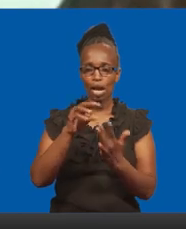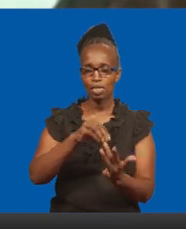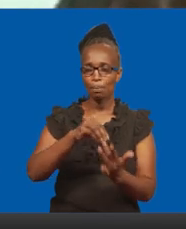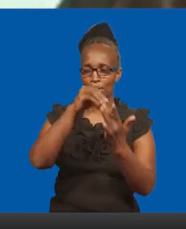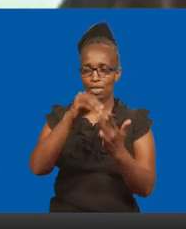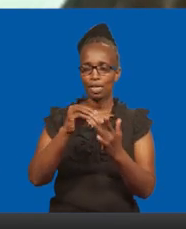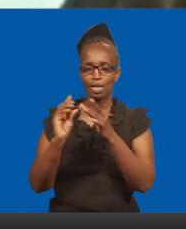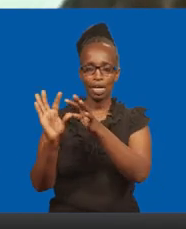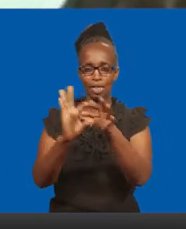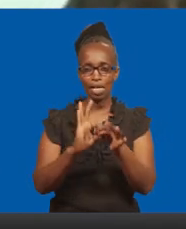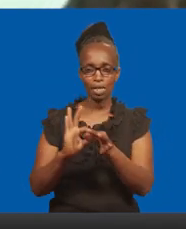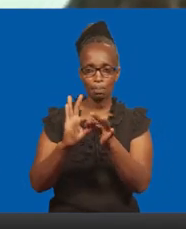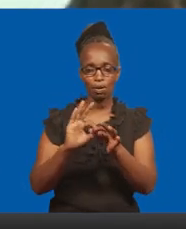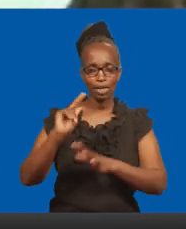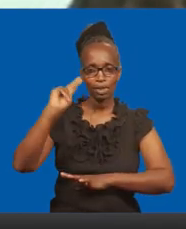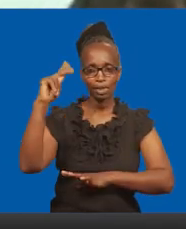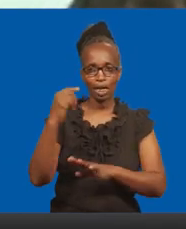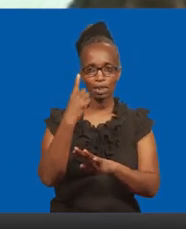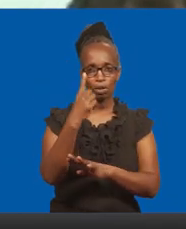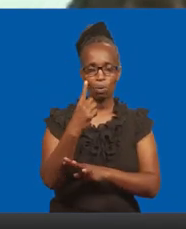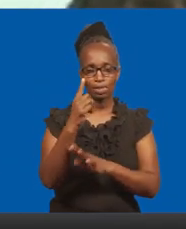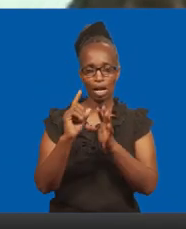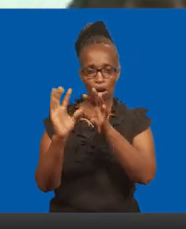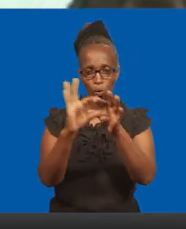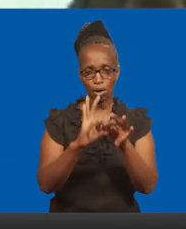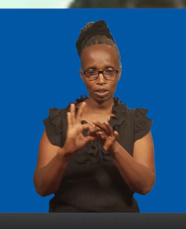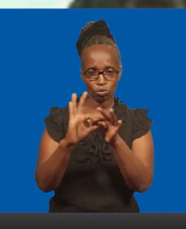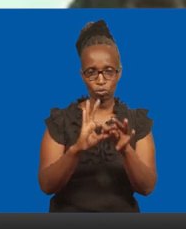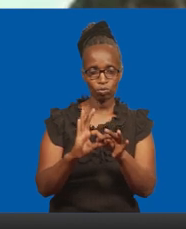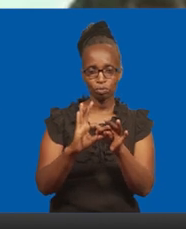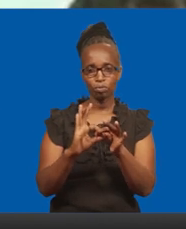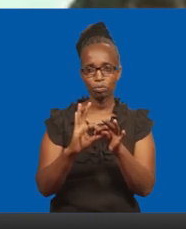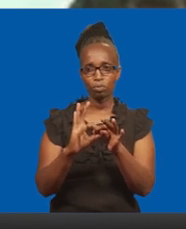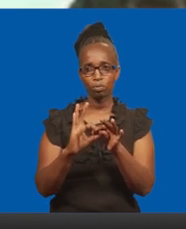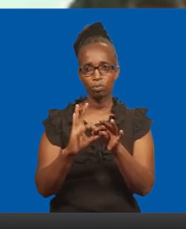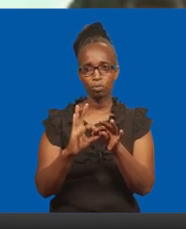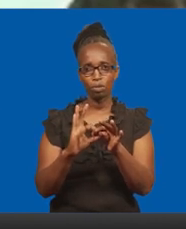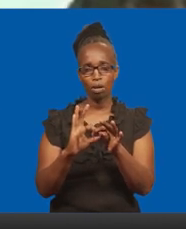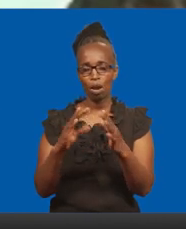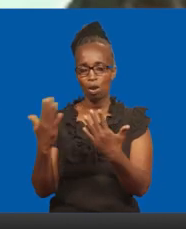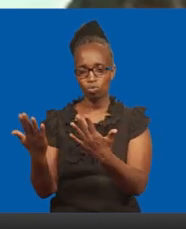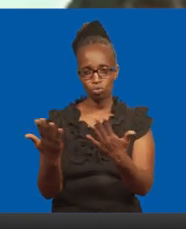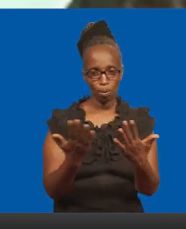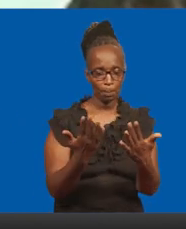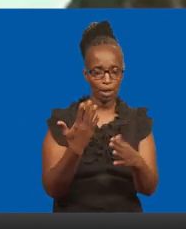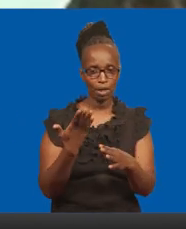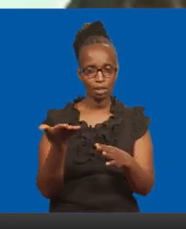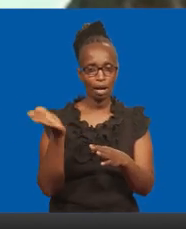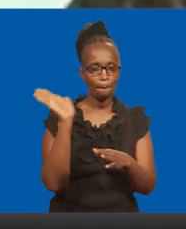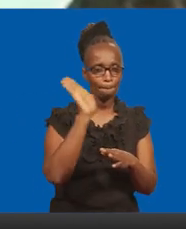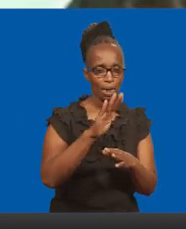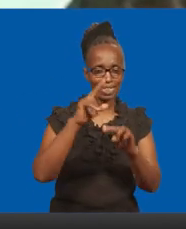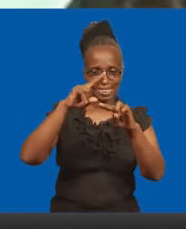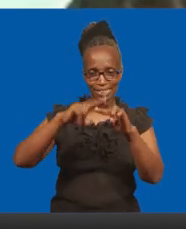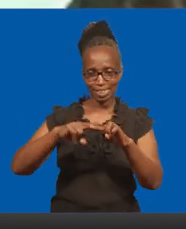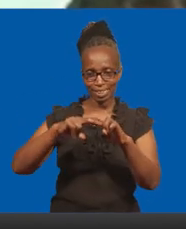the Azimio and the Kenya Kwanza coalitions, to immediately revert back to the dialogue